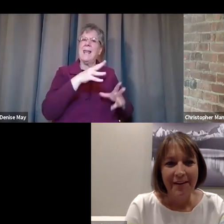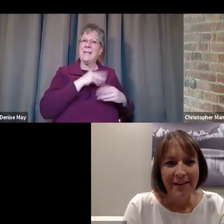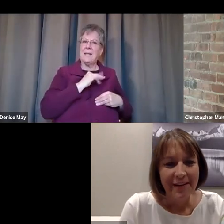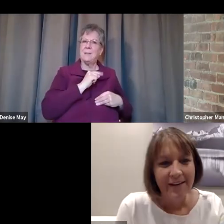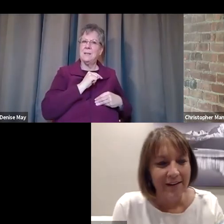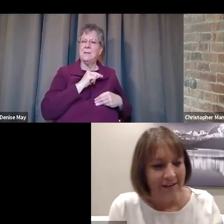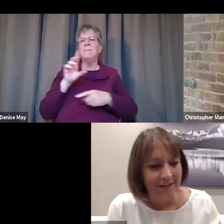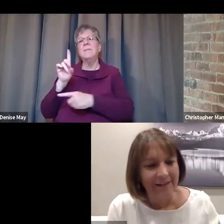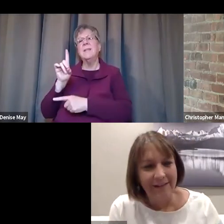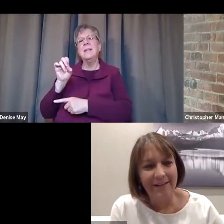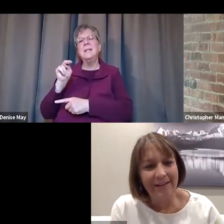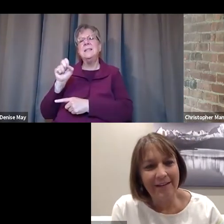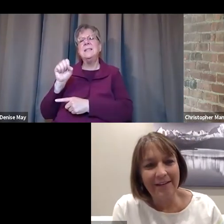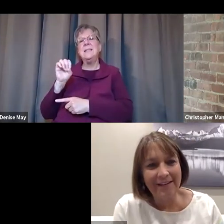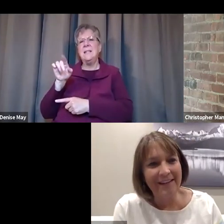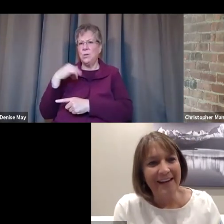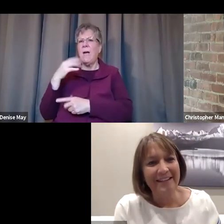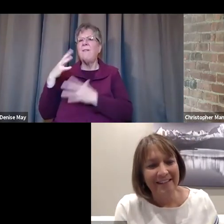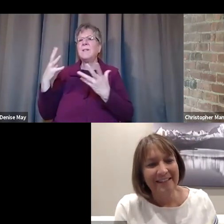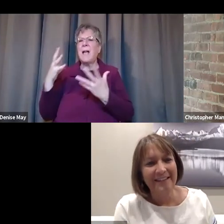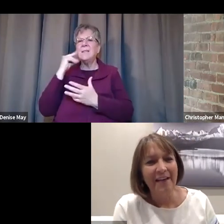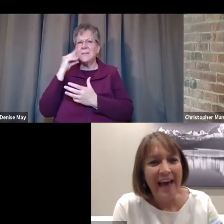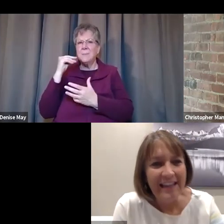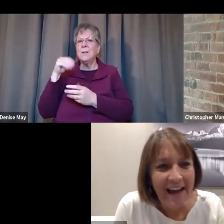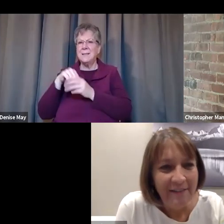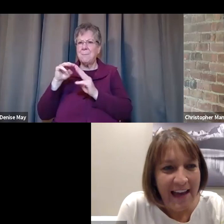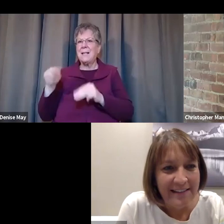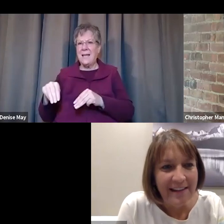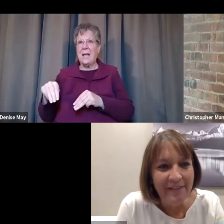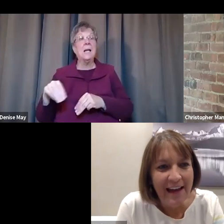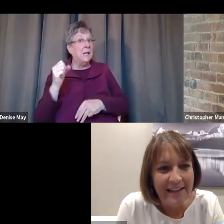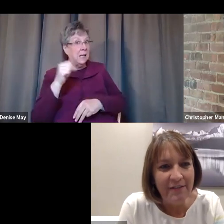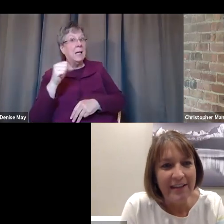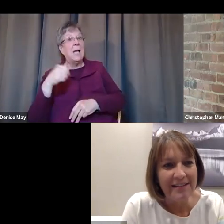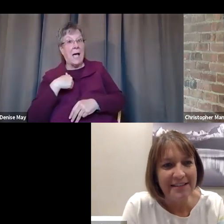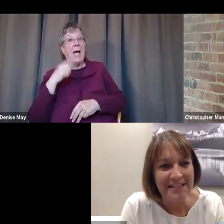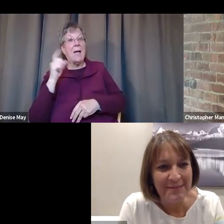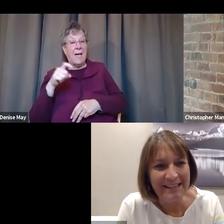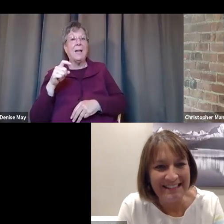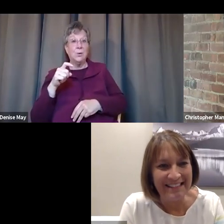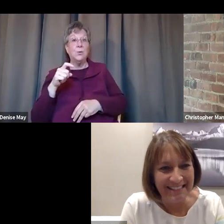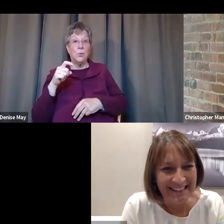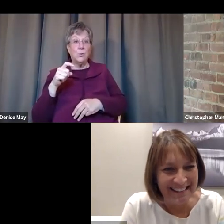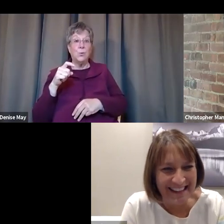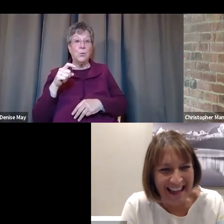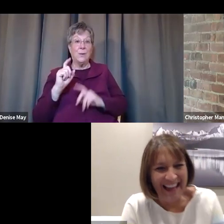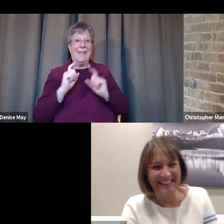Denise, what worries you? I mean, you have lots of experience here in Montana. I've had to give a concession speech,